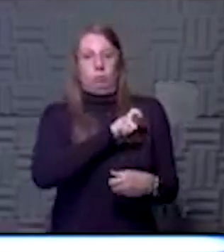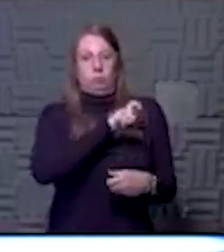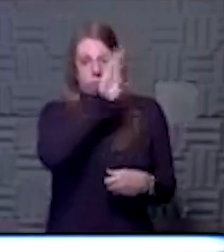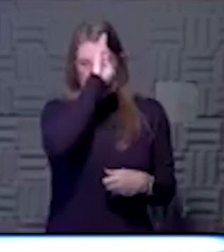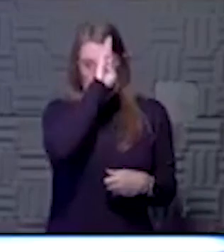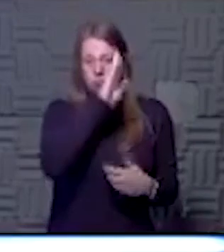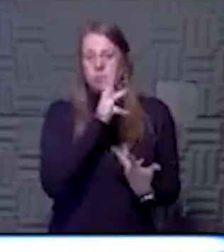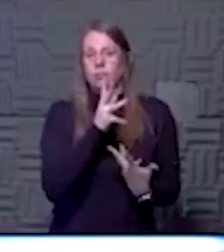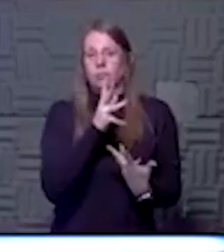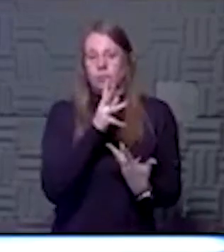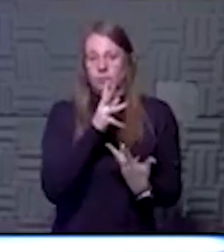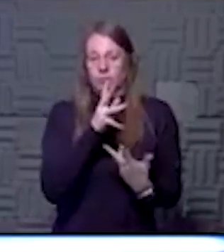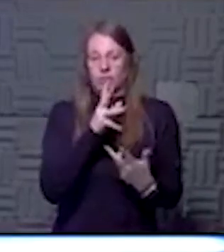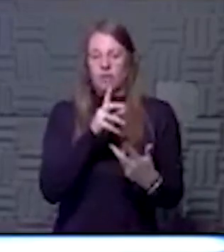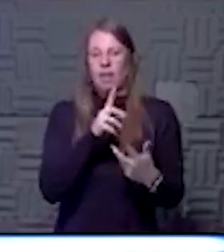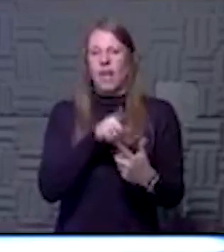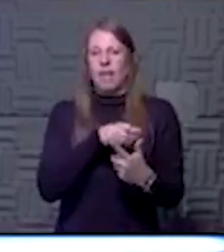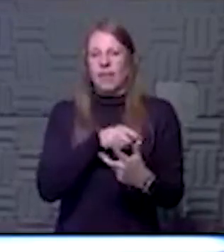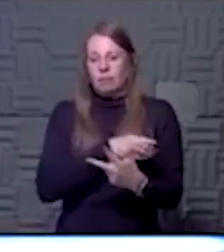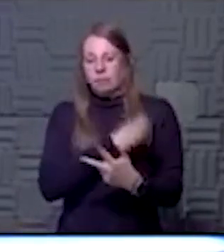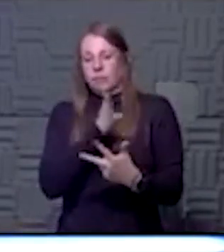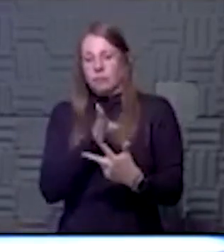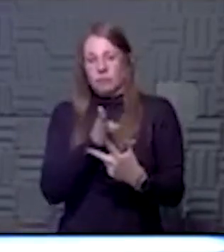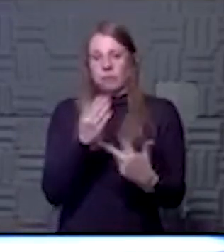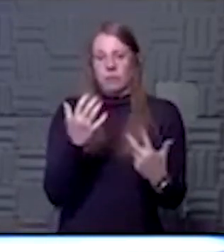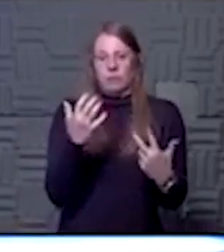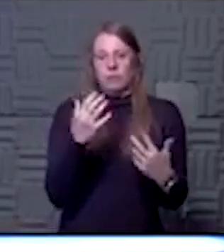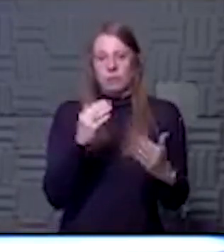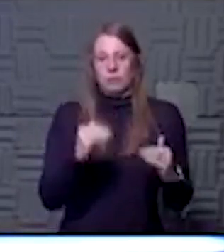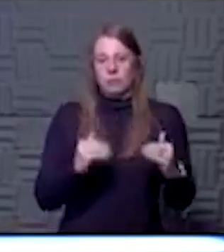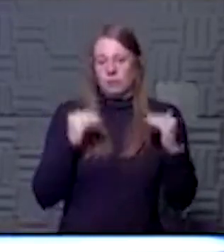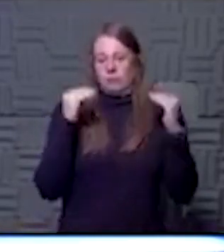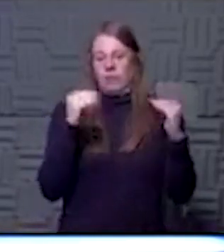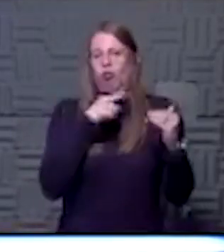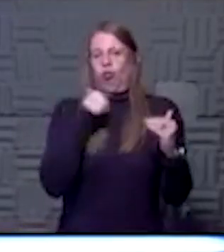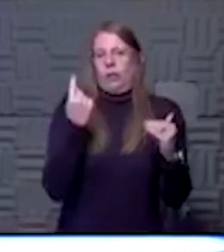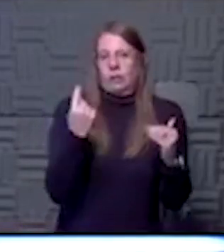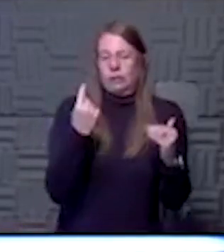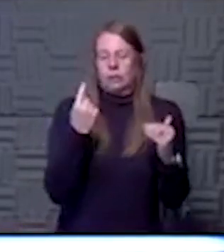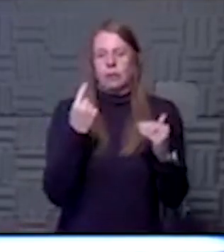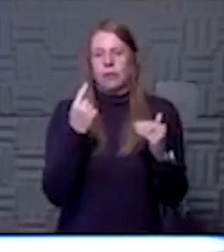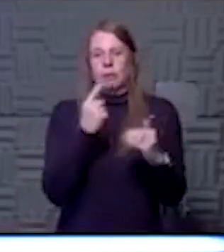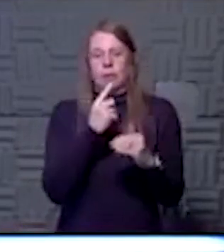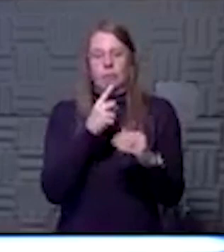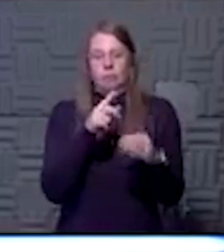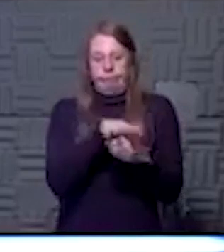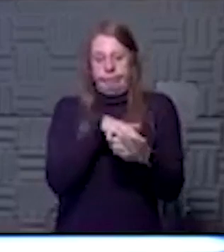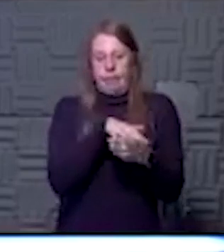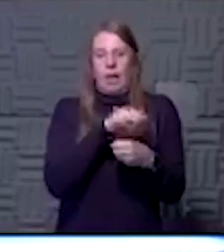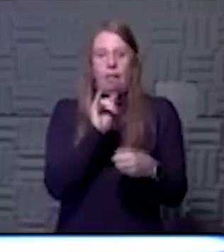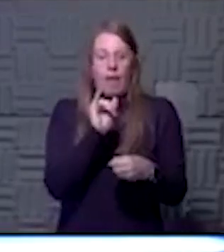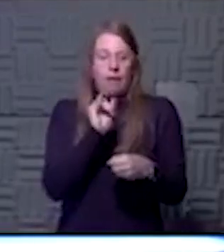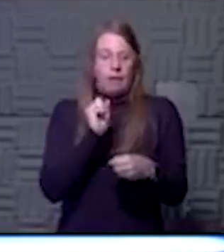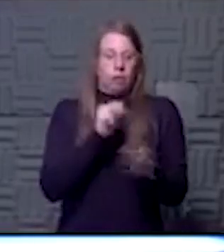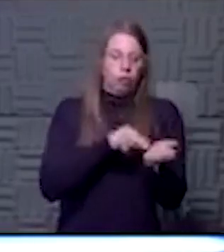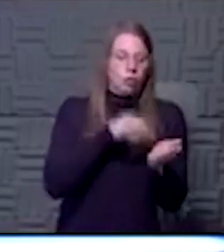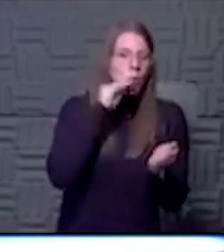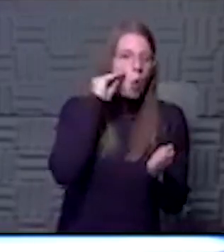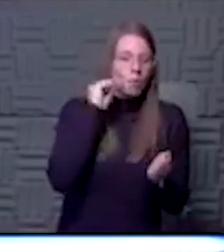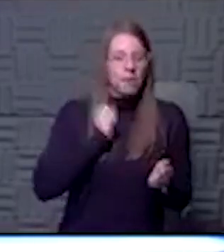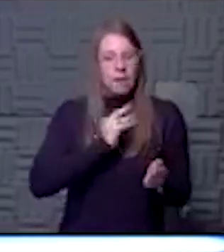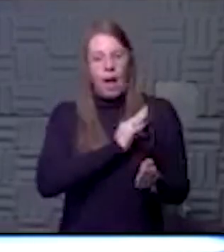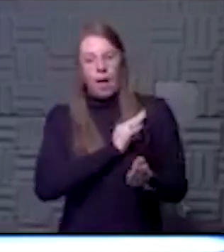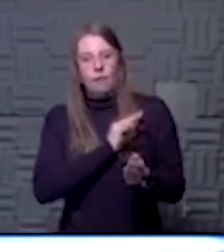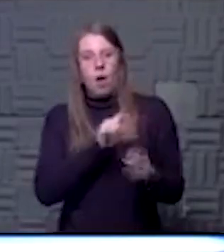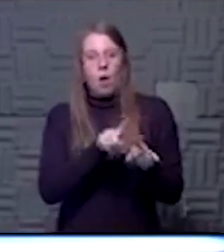to move into high-risk populations, particularly nursing homes and long-term care facility staff and